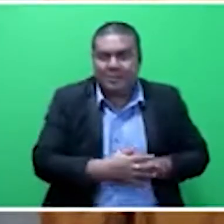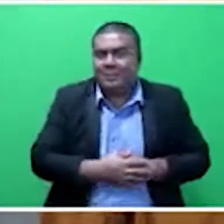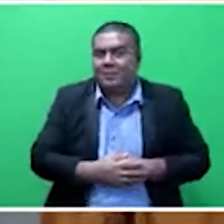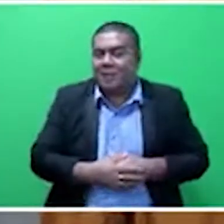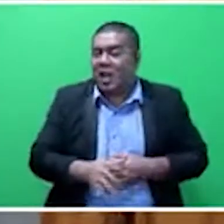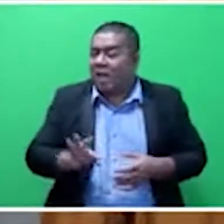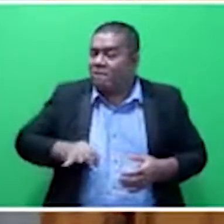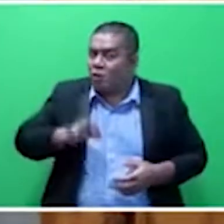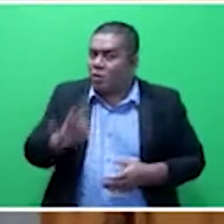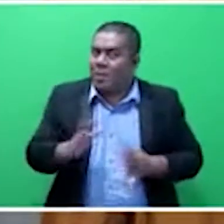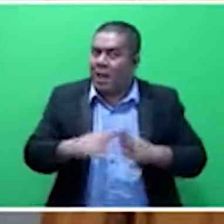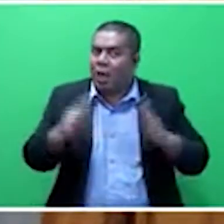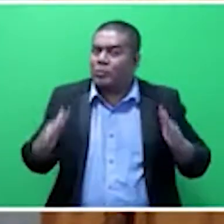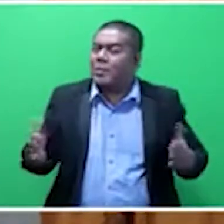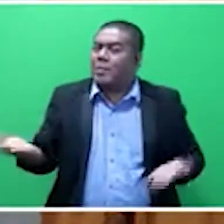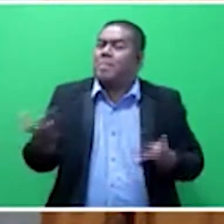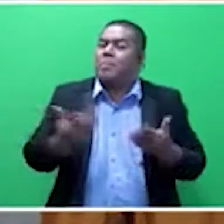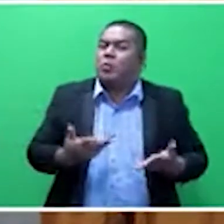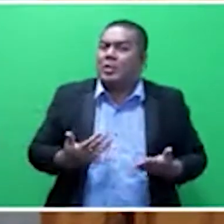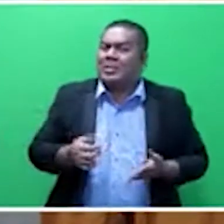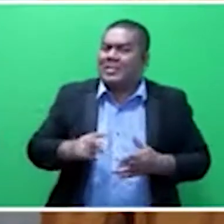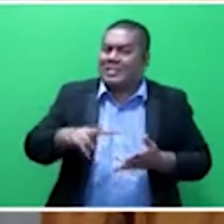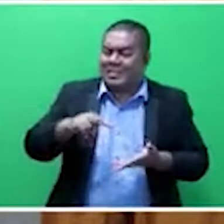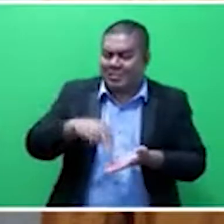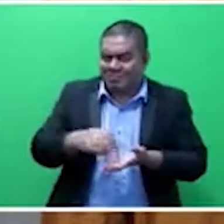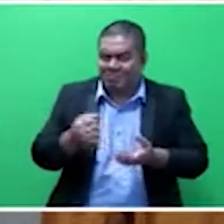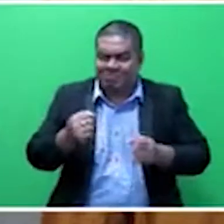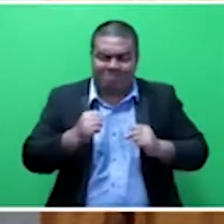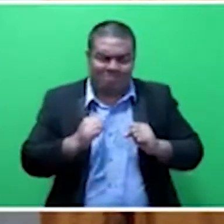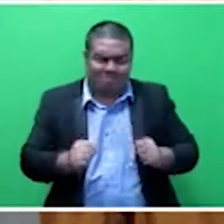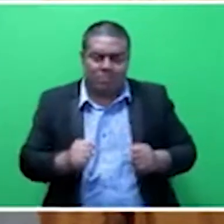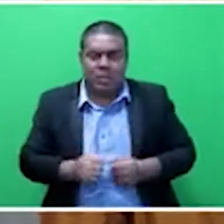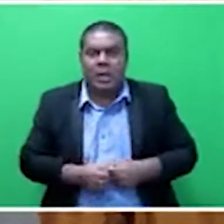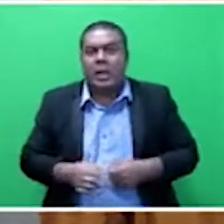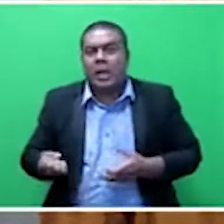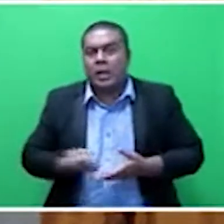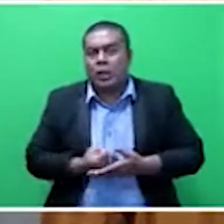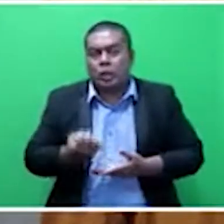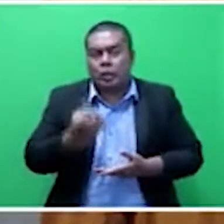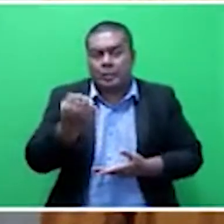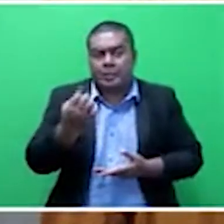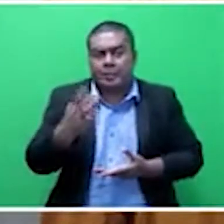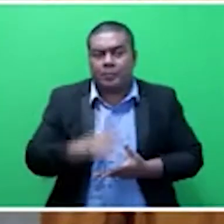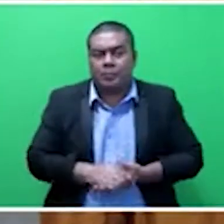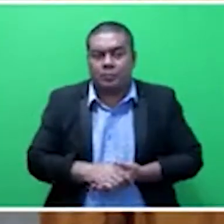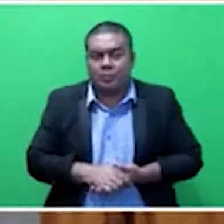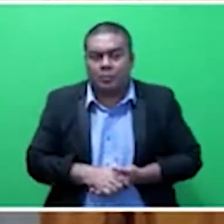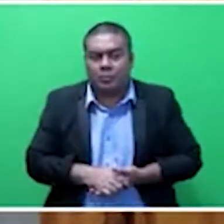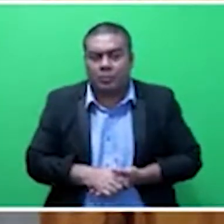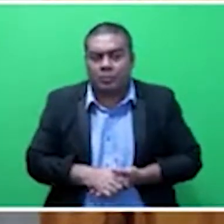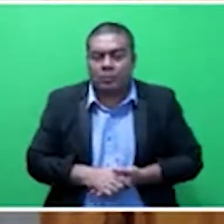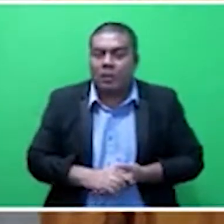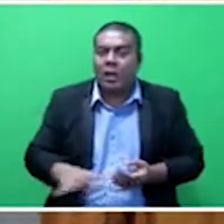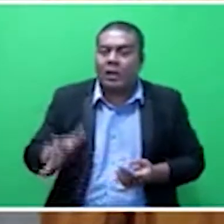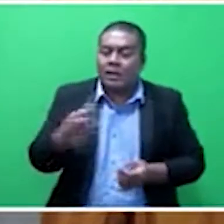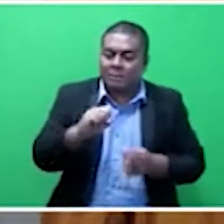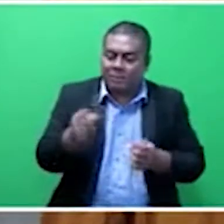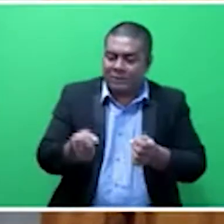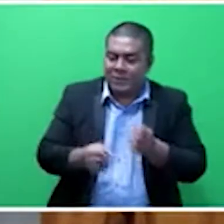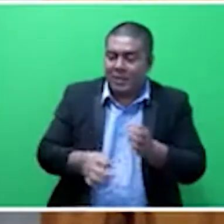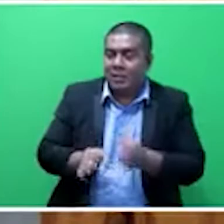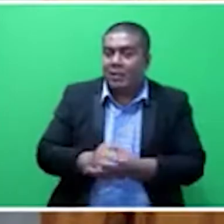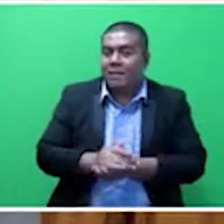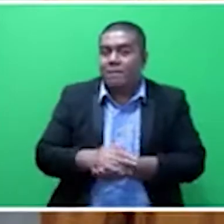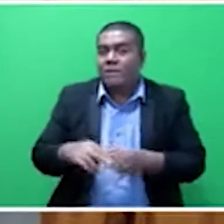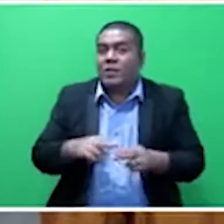Affordable housing brings stability, economic diversity, and improve the physical quality of the neighborhood. Hence,